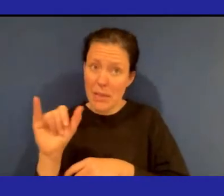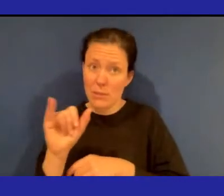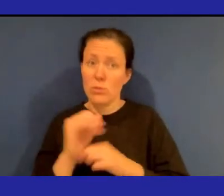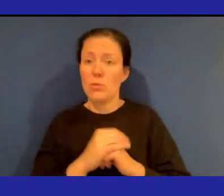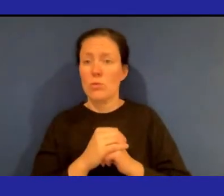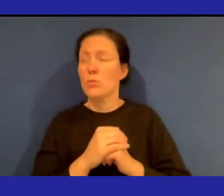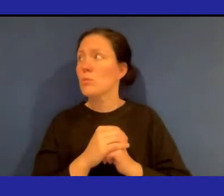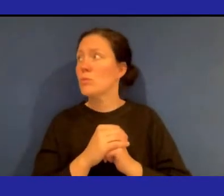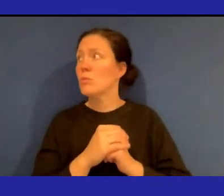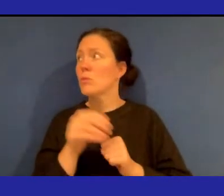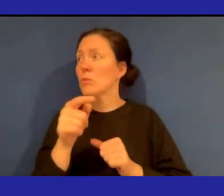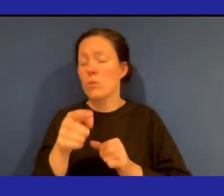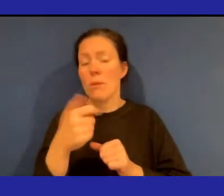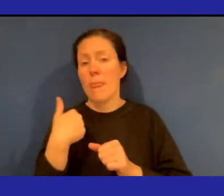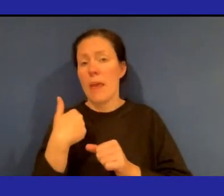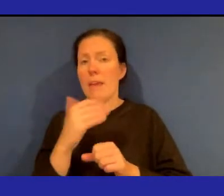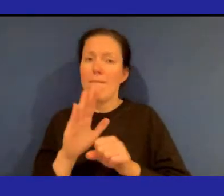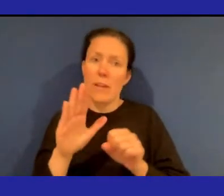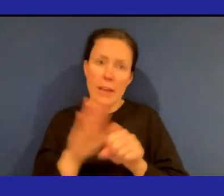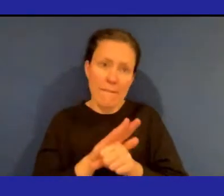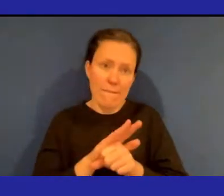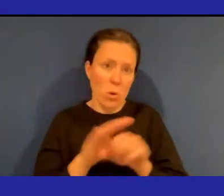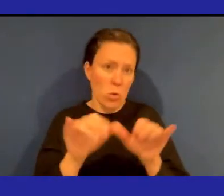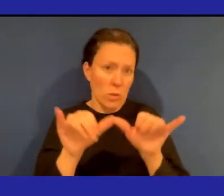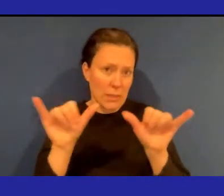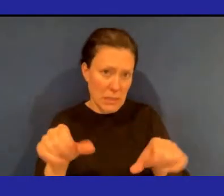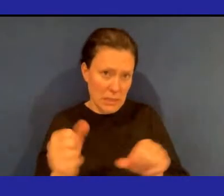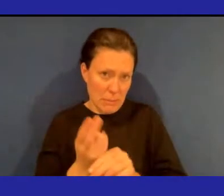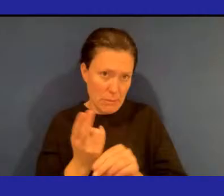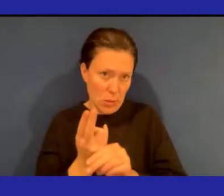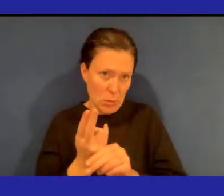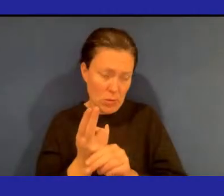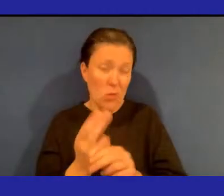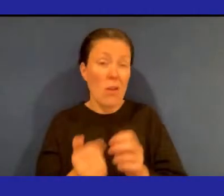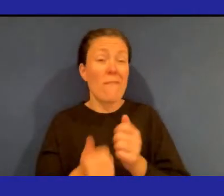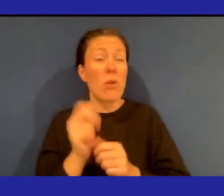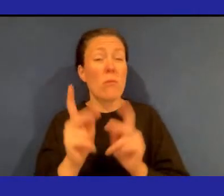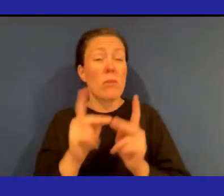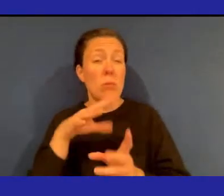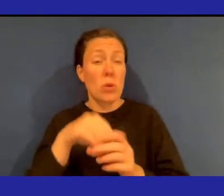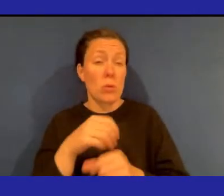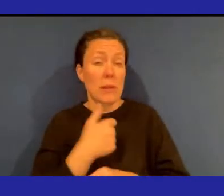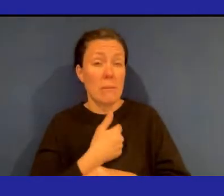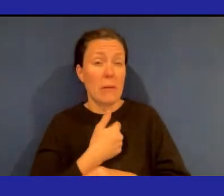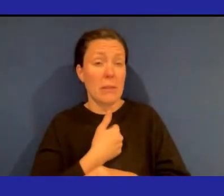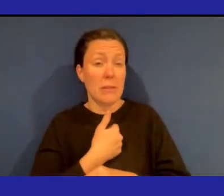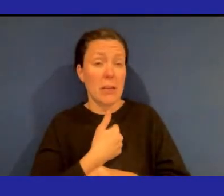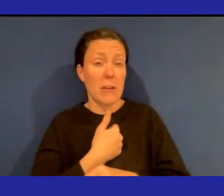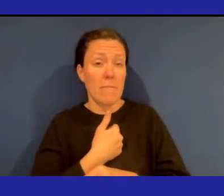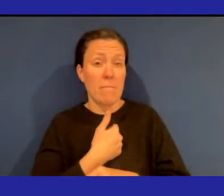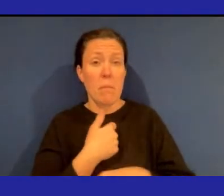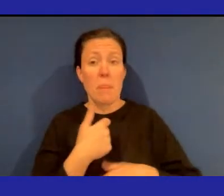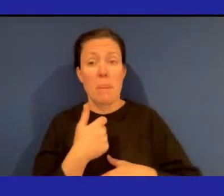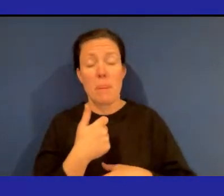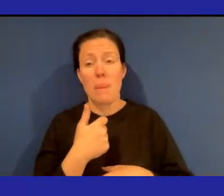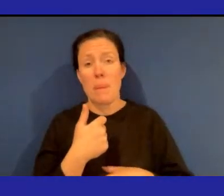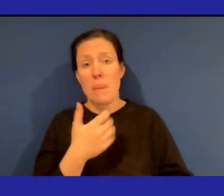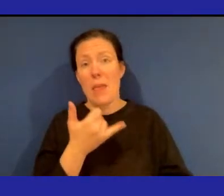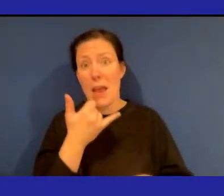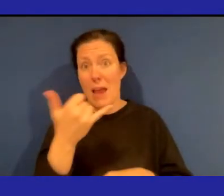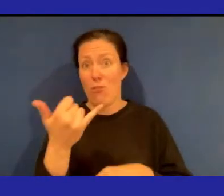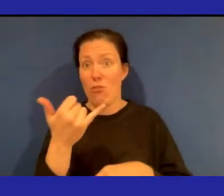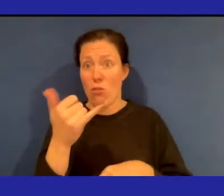whole set, and for most people, including me, I called at 9. I needed